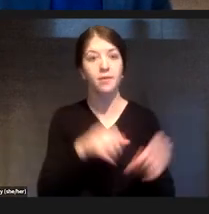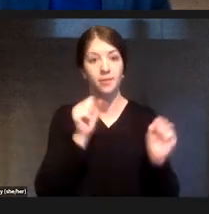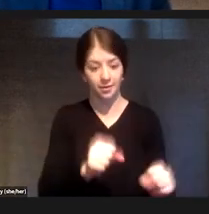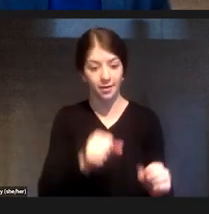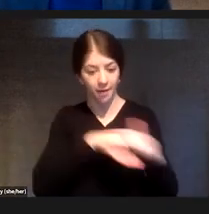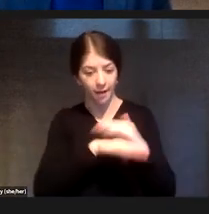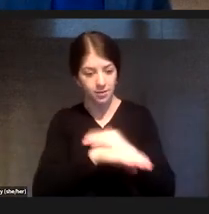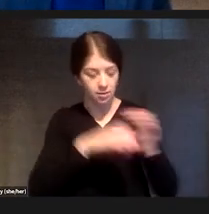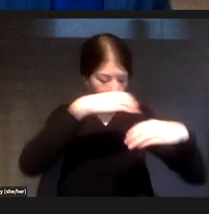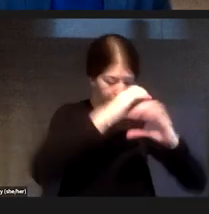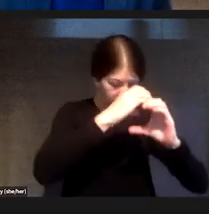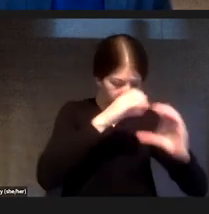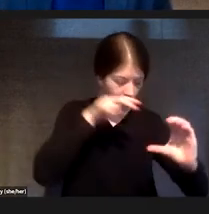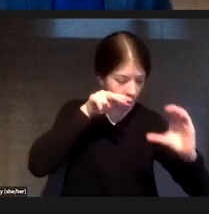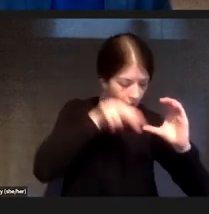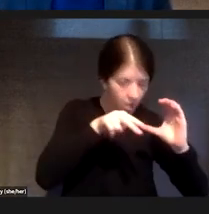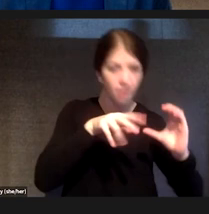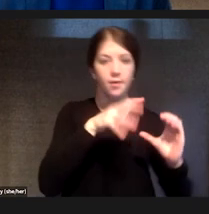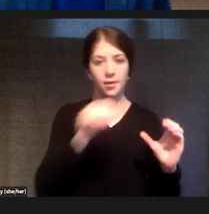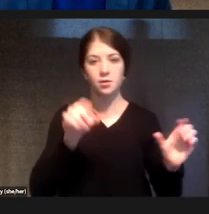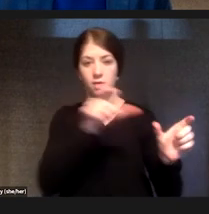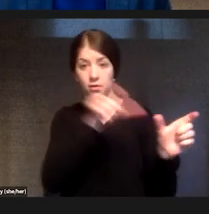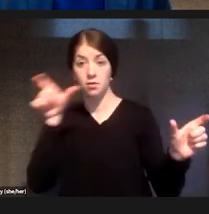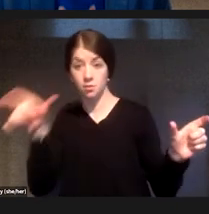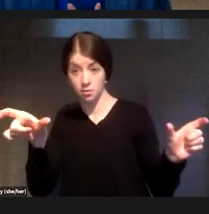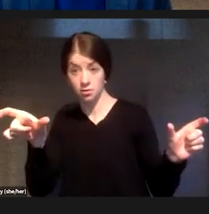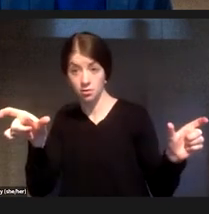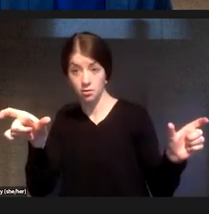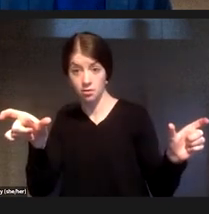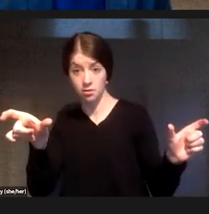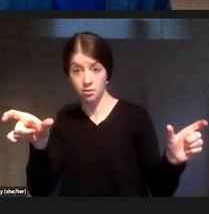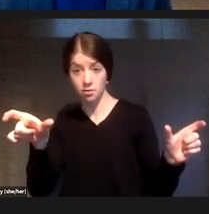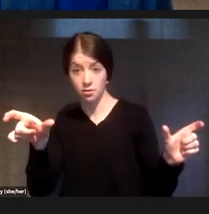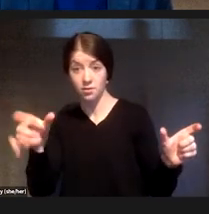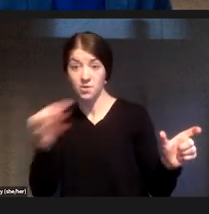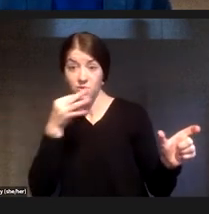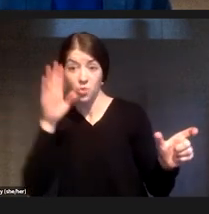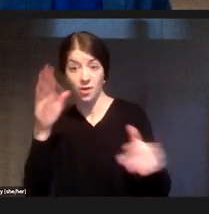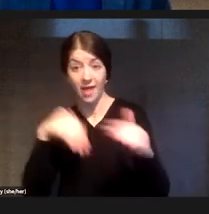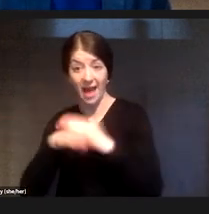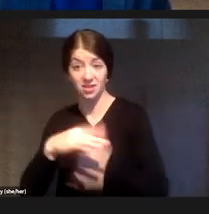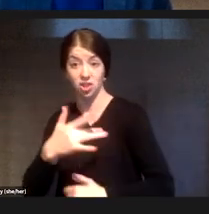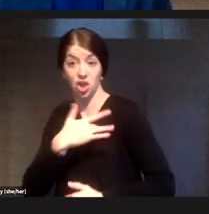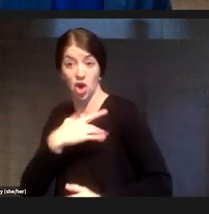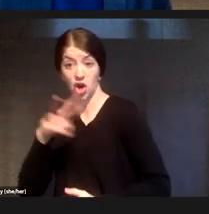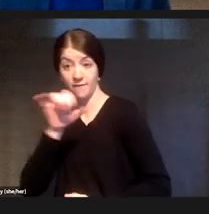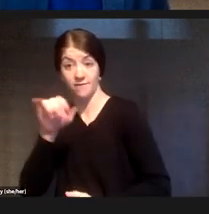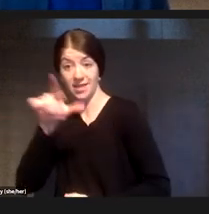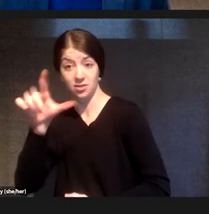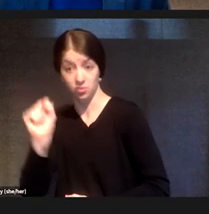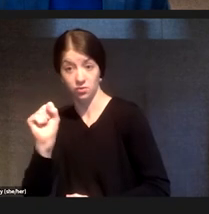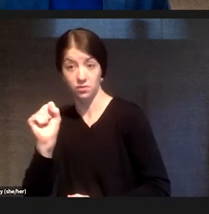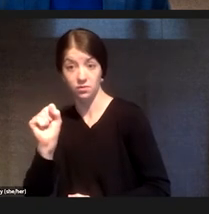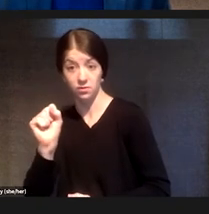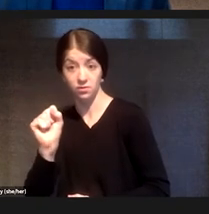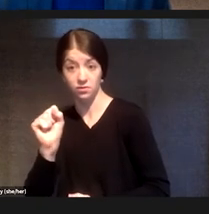then in the next image, I'm fully gowned and gloved about to access someone's heart vessels through a catheterization. It was this